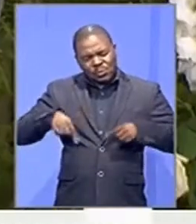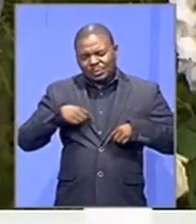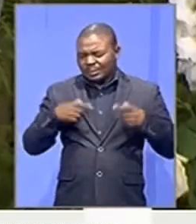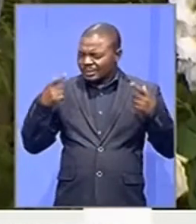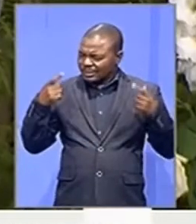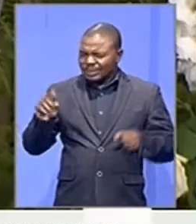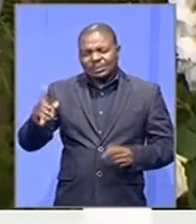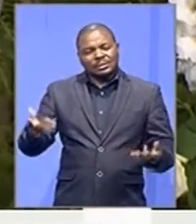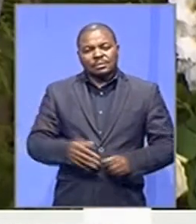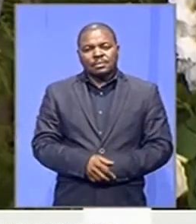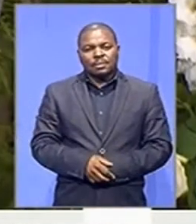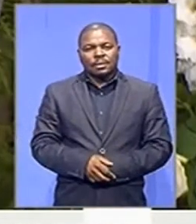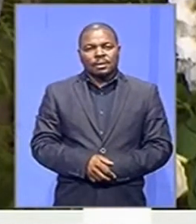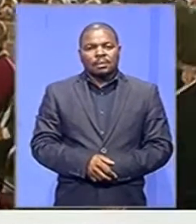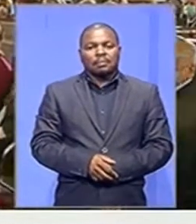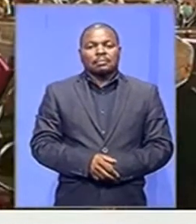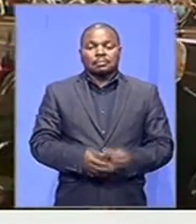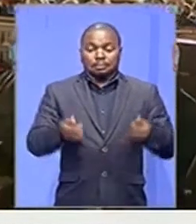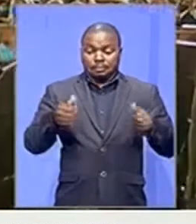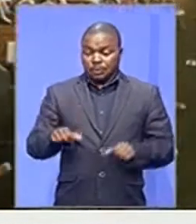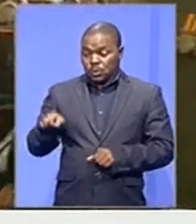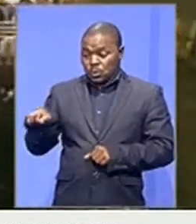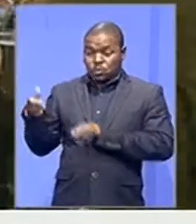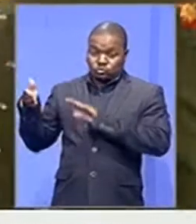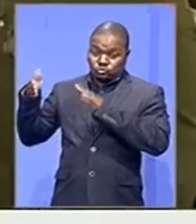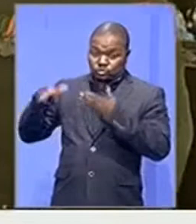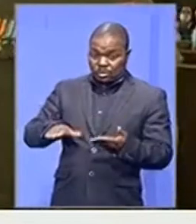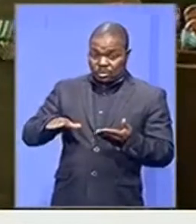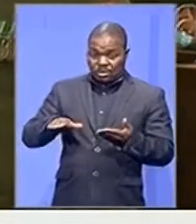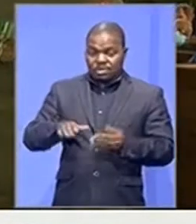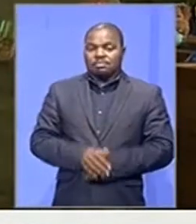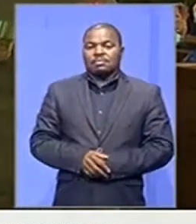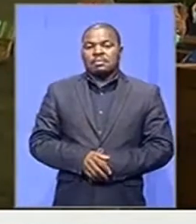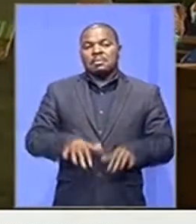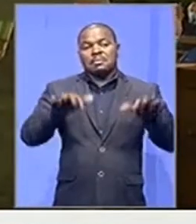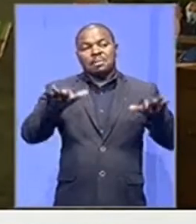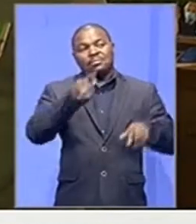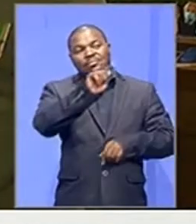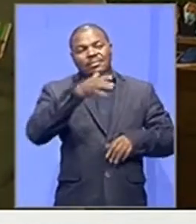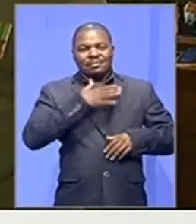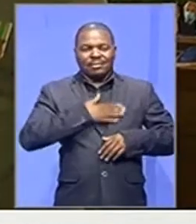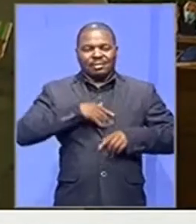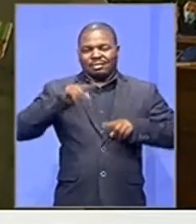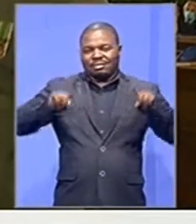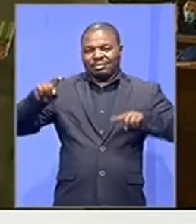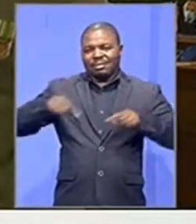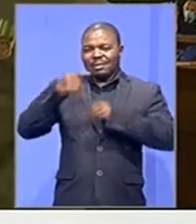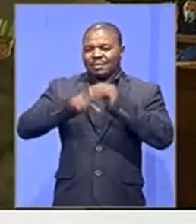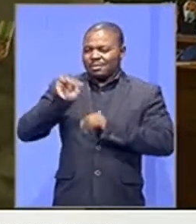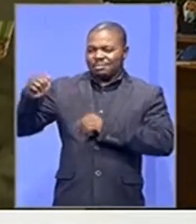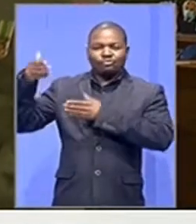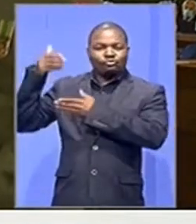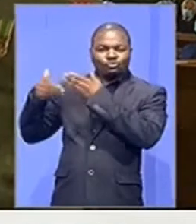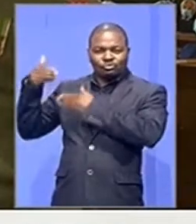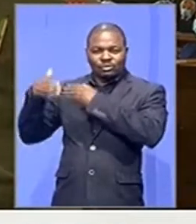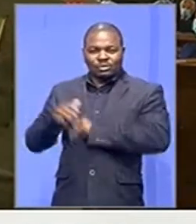done?" Khabagare go be go fa go tlhokafala ga de Klerk go tlhotse maikutlo a farologaneng ka ga boswa bo a botlogetseng.